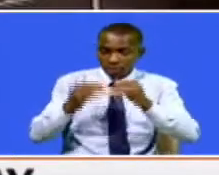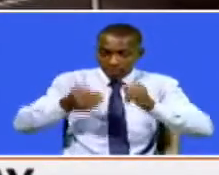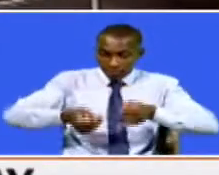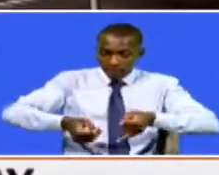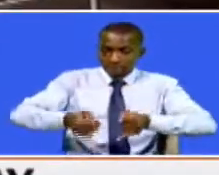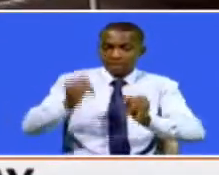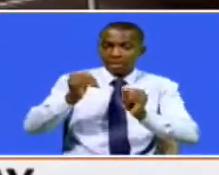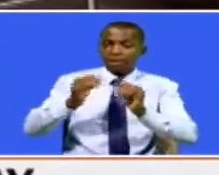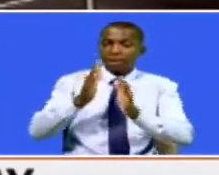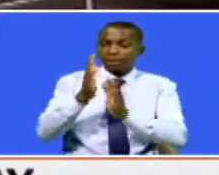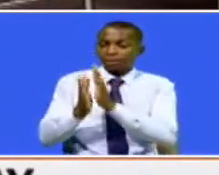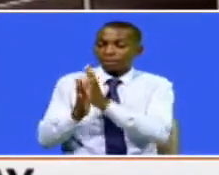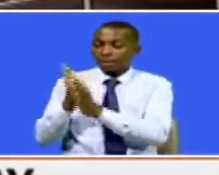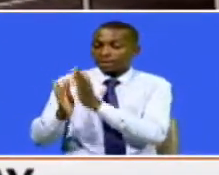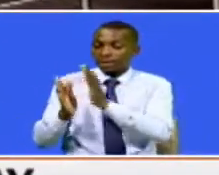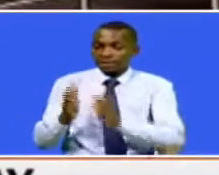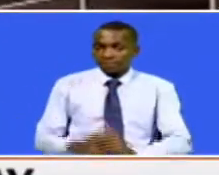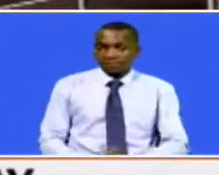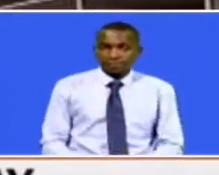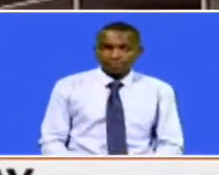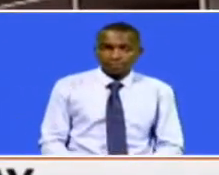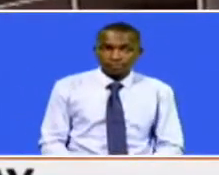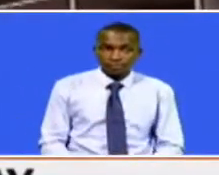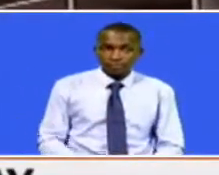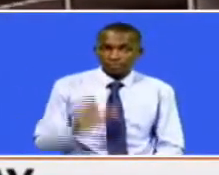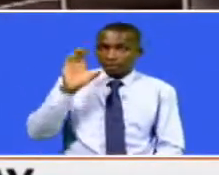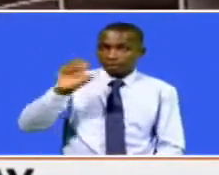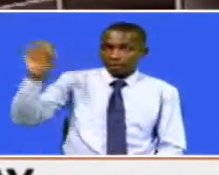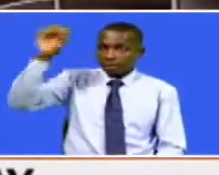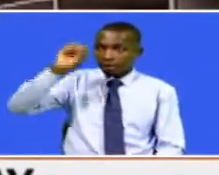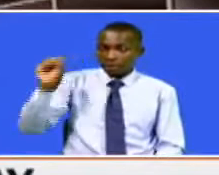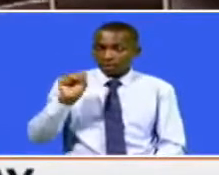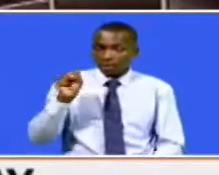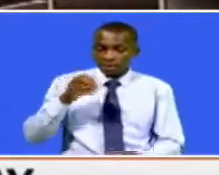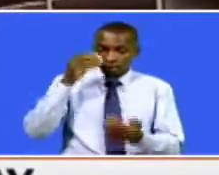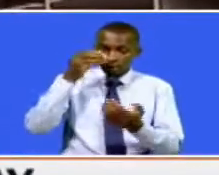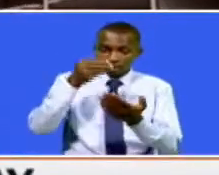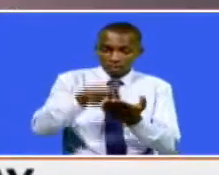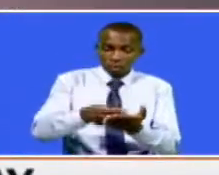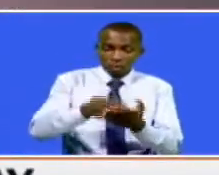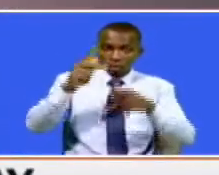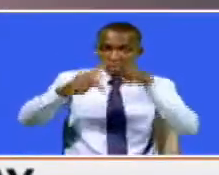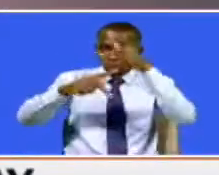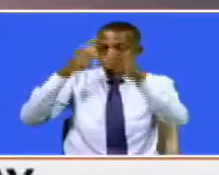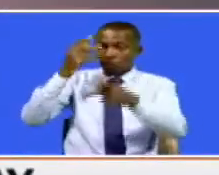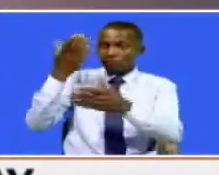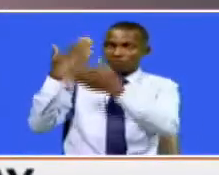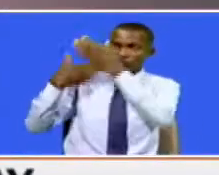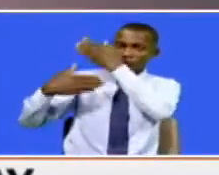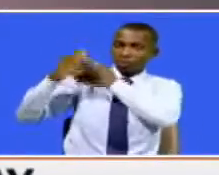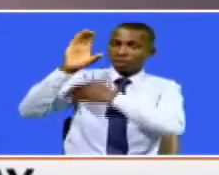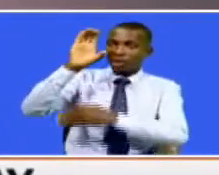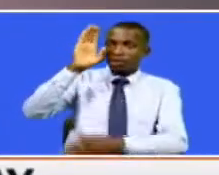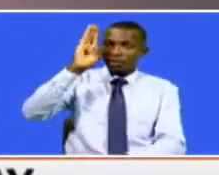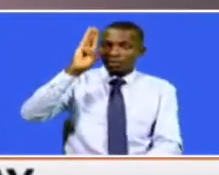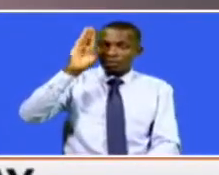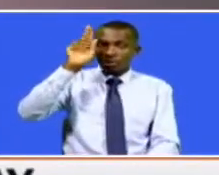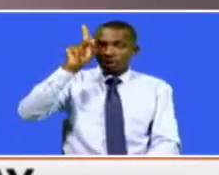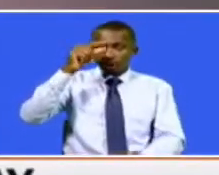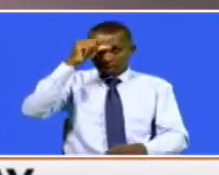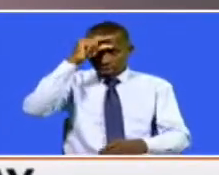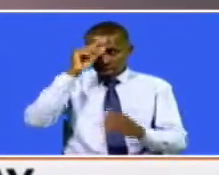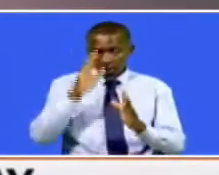plan. One of them is Treasury Cabinet nominee Professor Njuguna Ndungu. The former CBK governor comes at a time